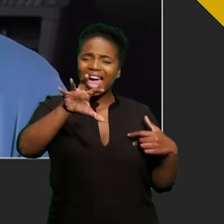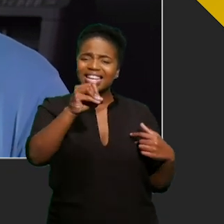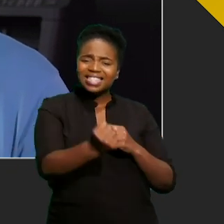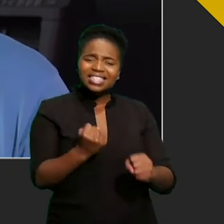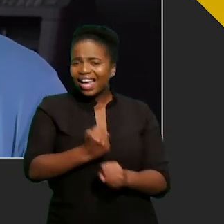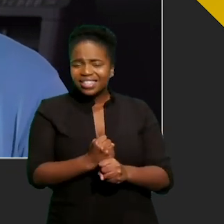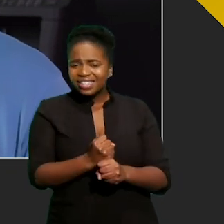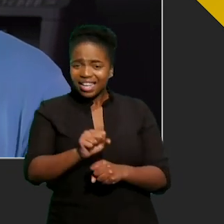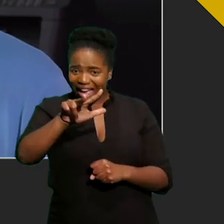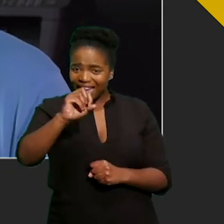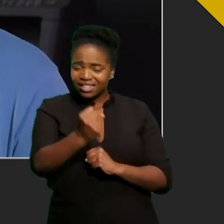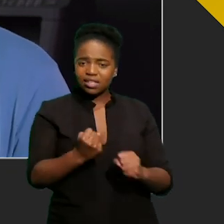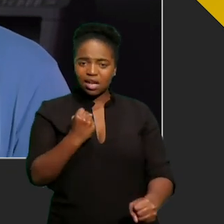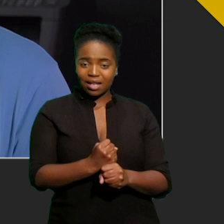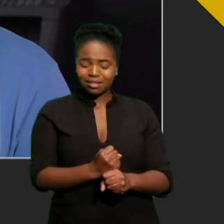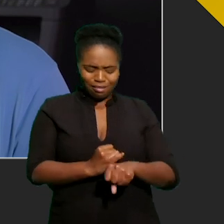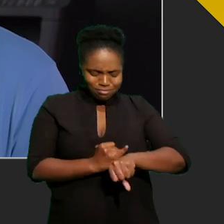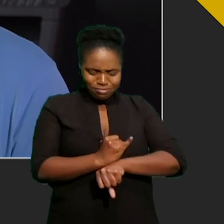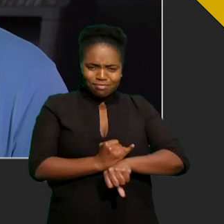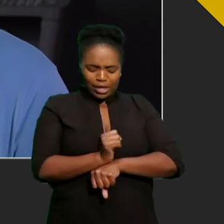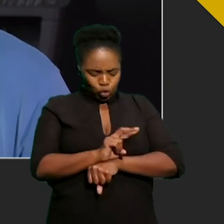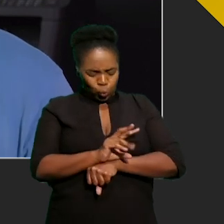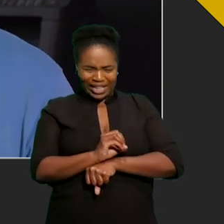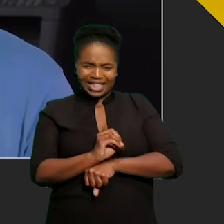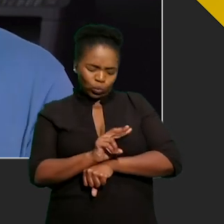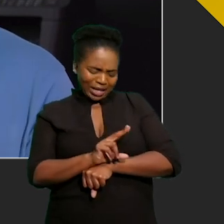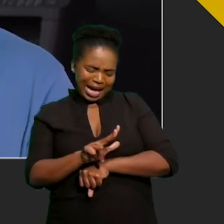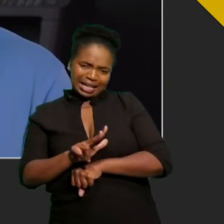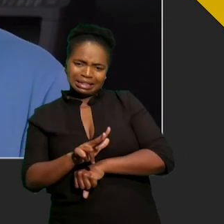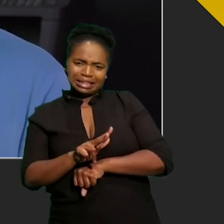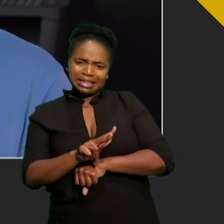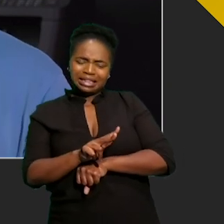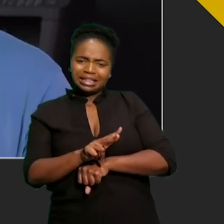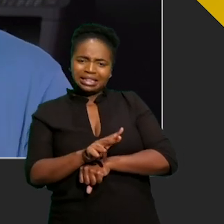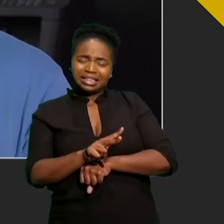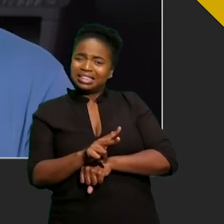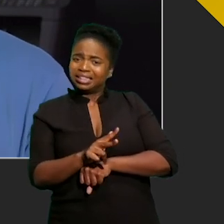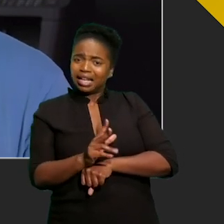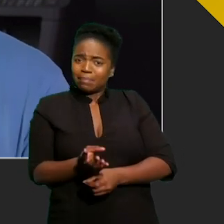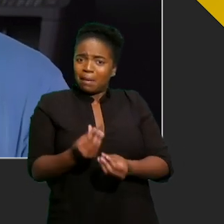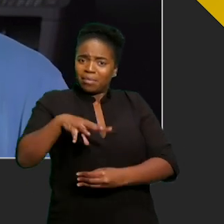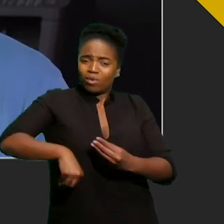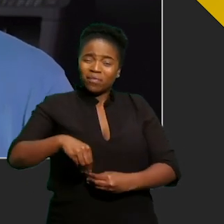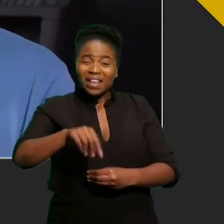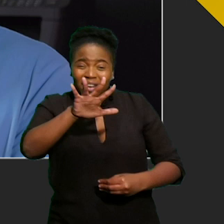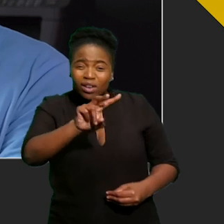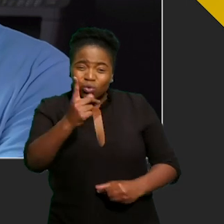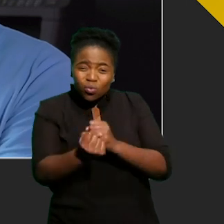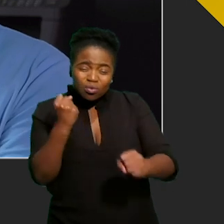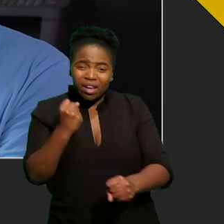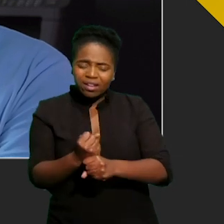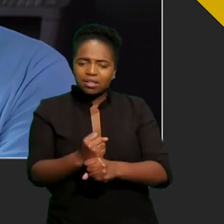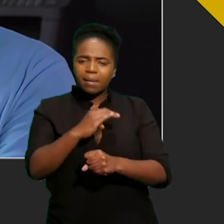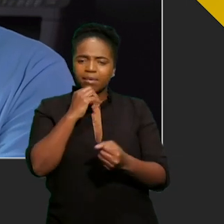to live until you are 80 and you get bribed at 28, you still have 52 years to live, and